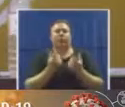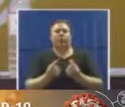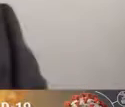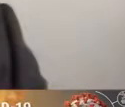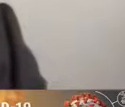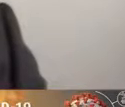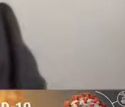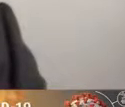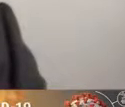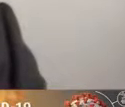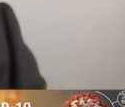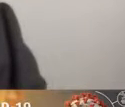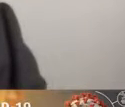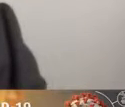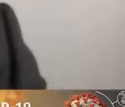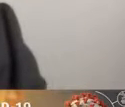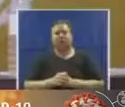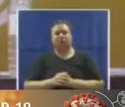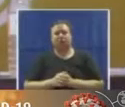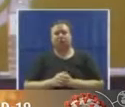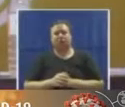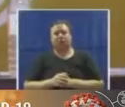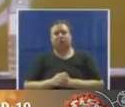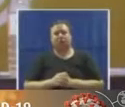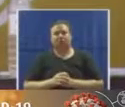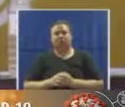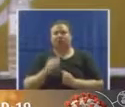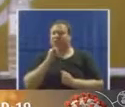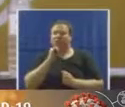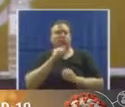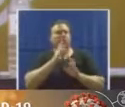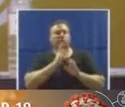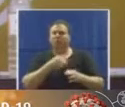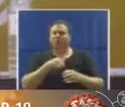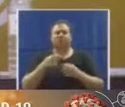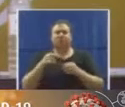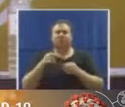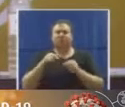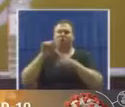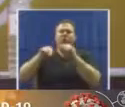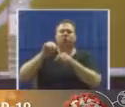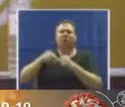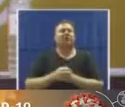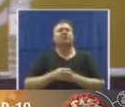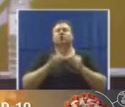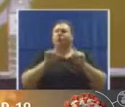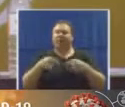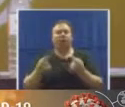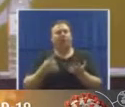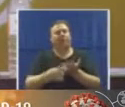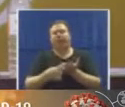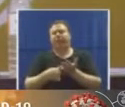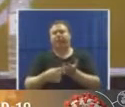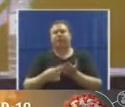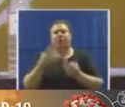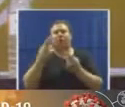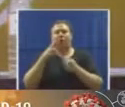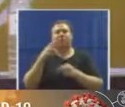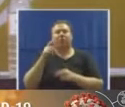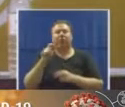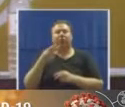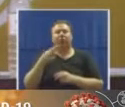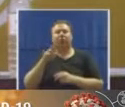not the minister's responses, it's the aspersions that he's casting. But you cannot go into a debate, Honorable Thring.